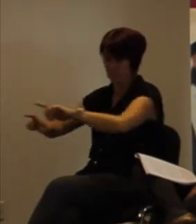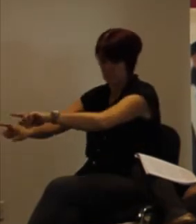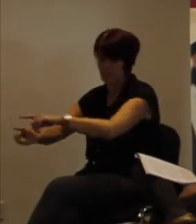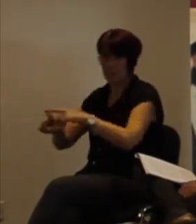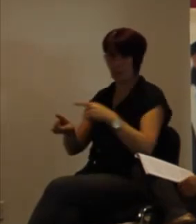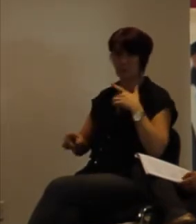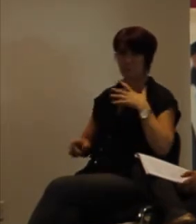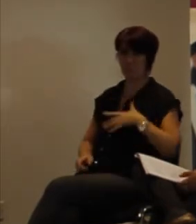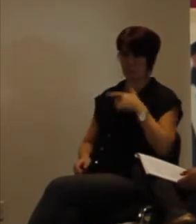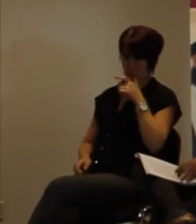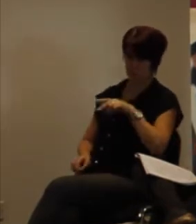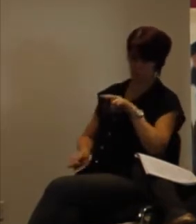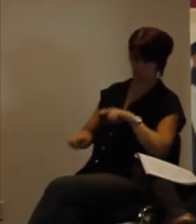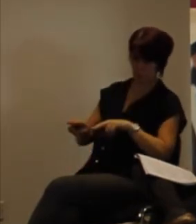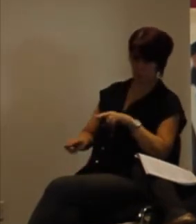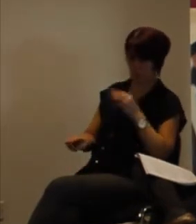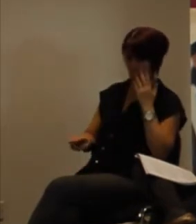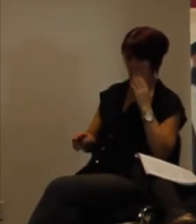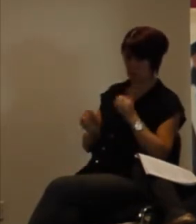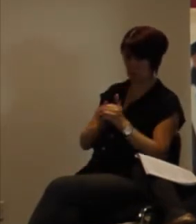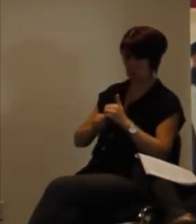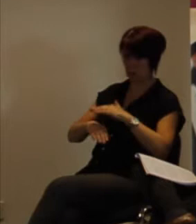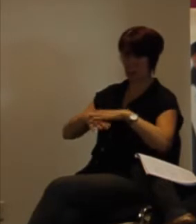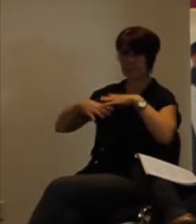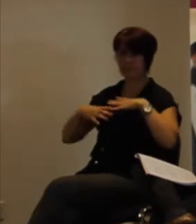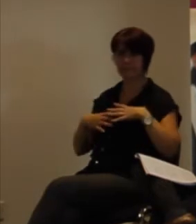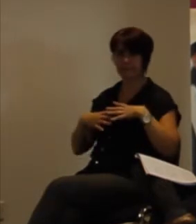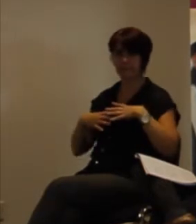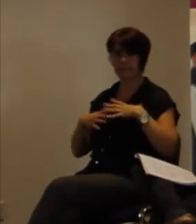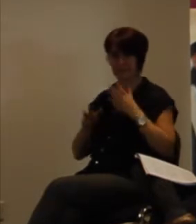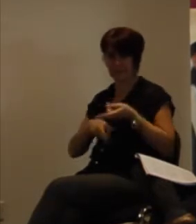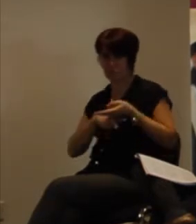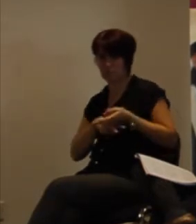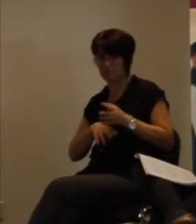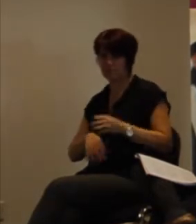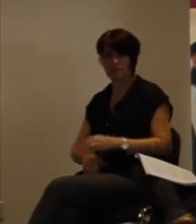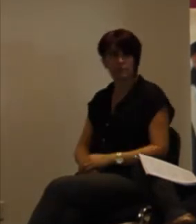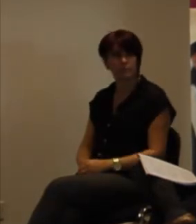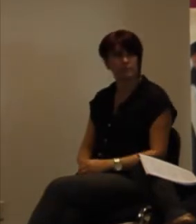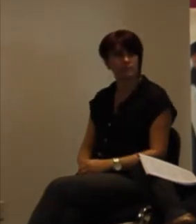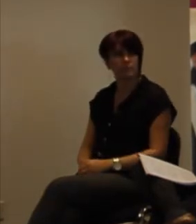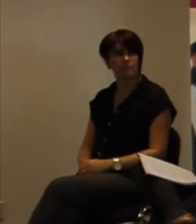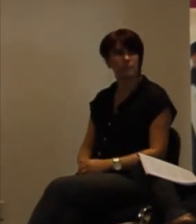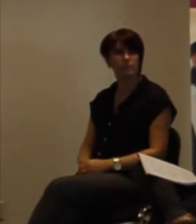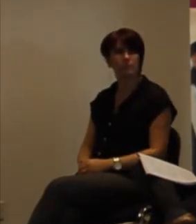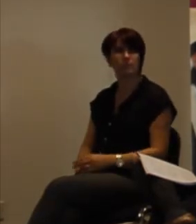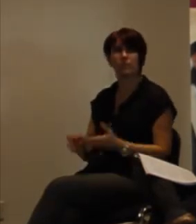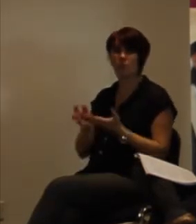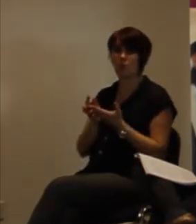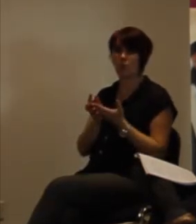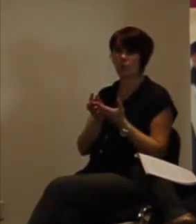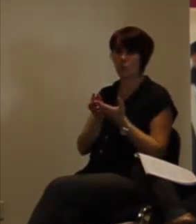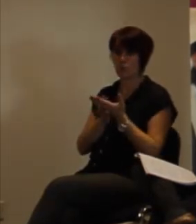you may come across a situation where it is. Be on your guard. We've got to be careful of those things. During a supervised